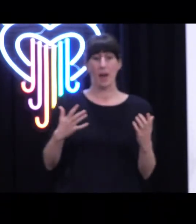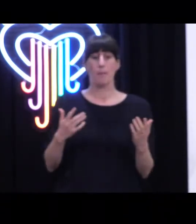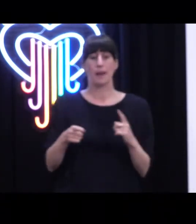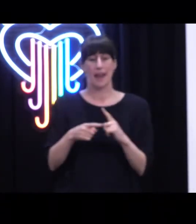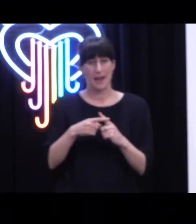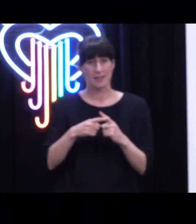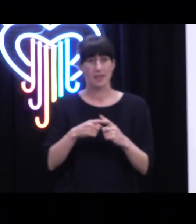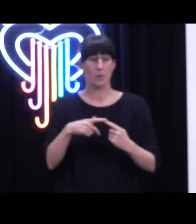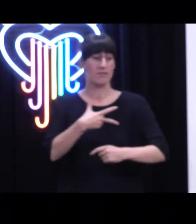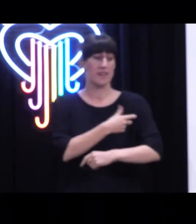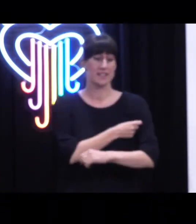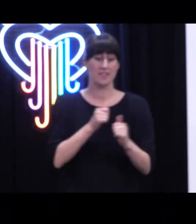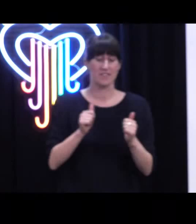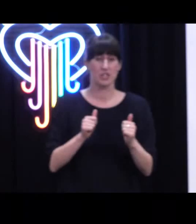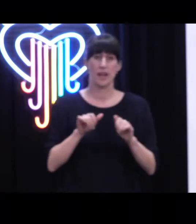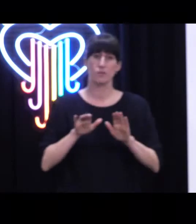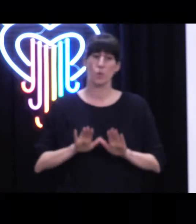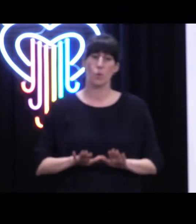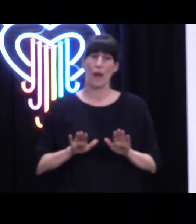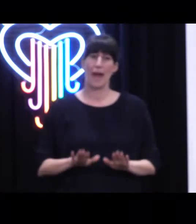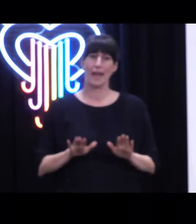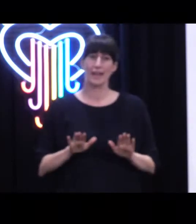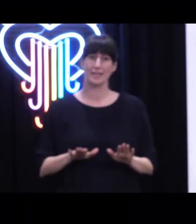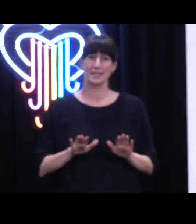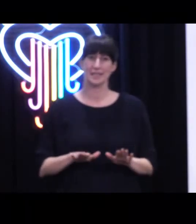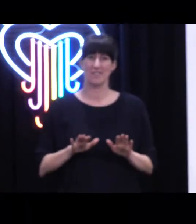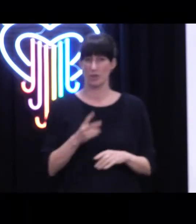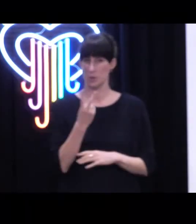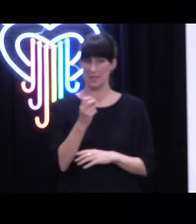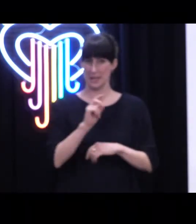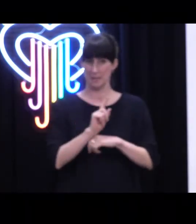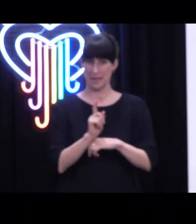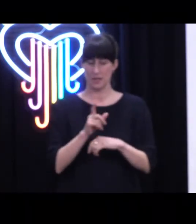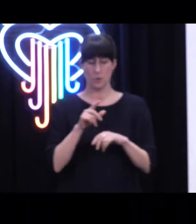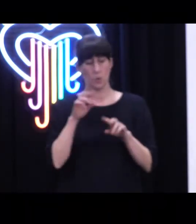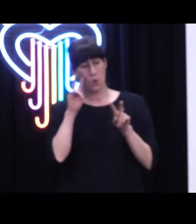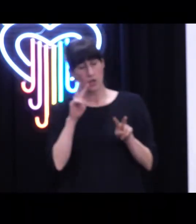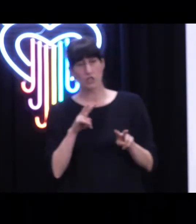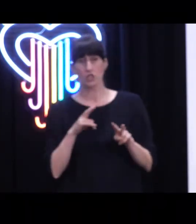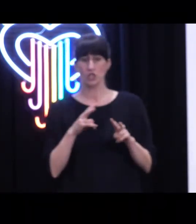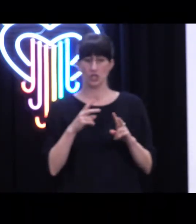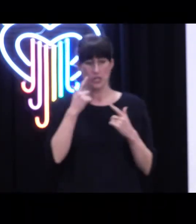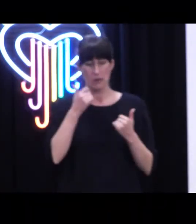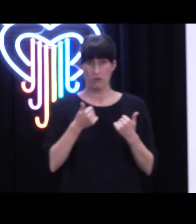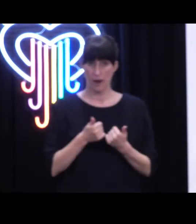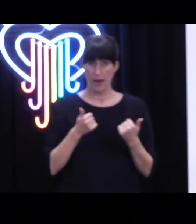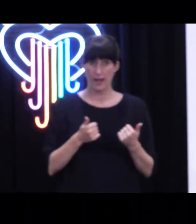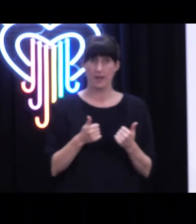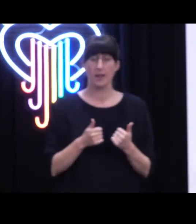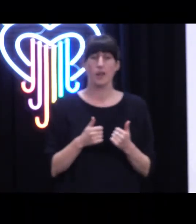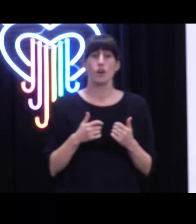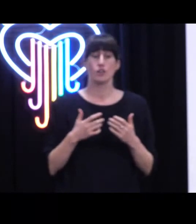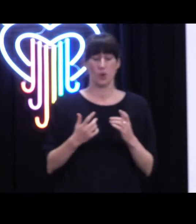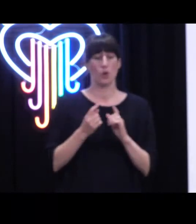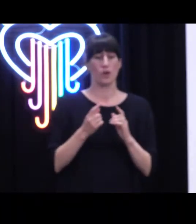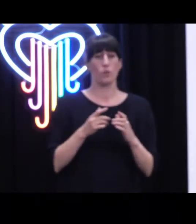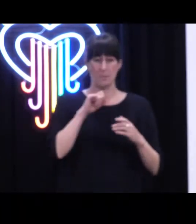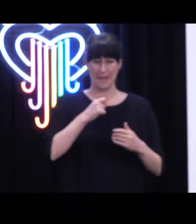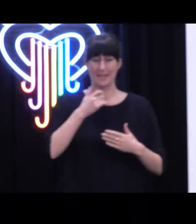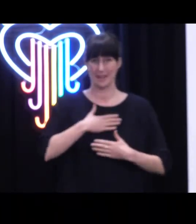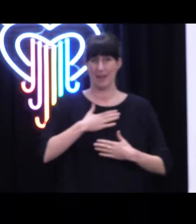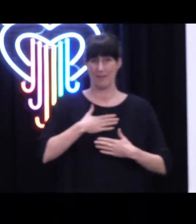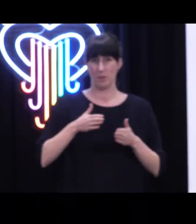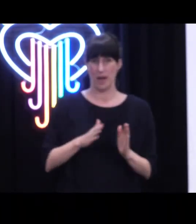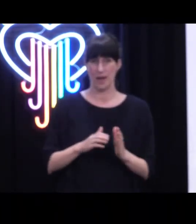at a safe distance from one another. In the future, though, we anticipate they will be a bit more mobile and therefore a bit more